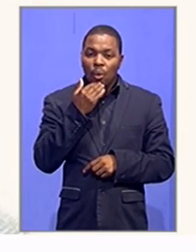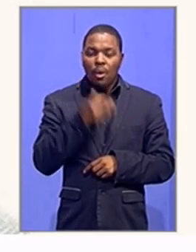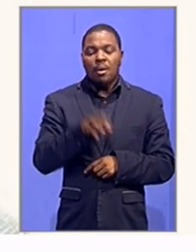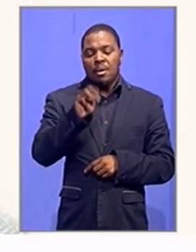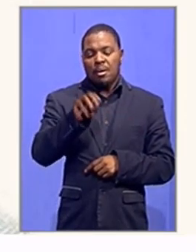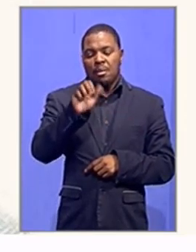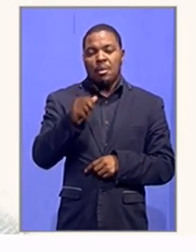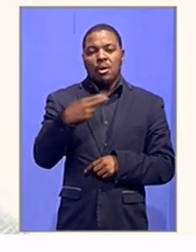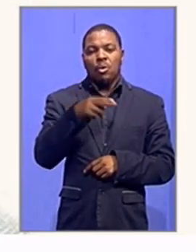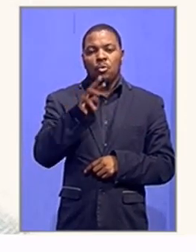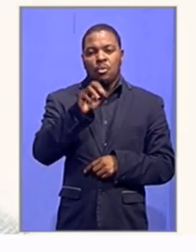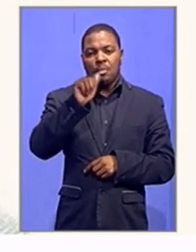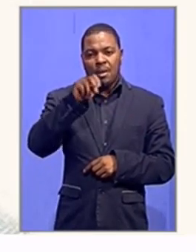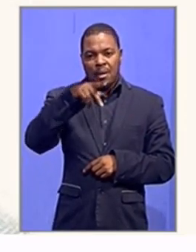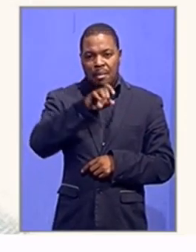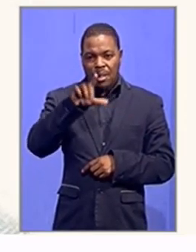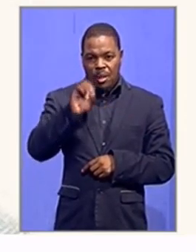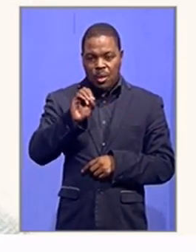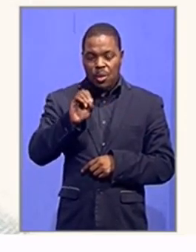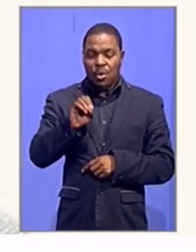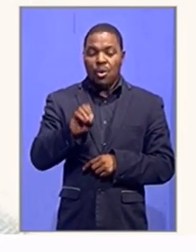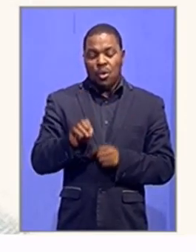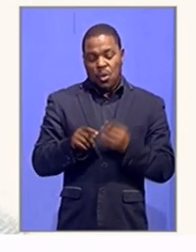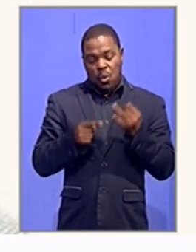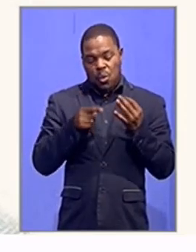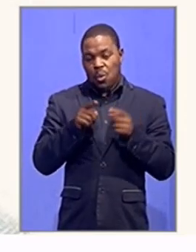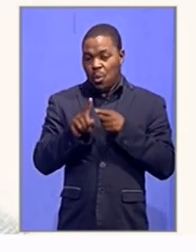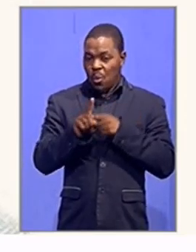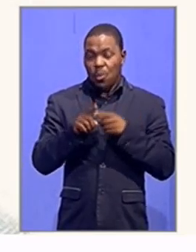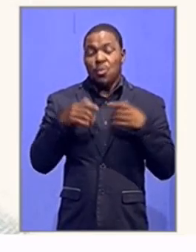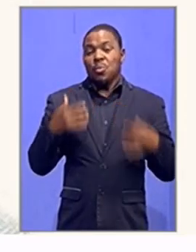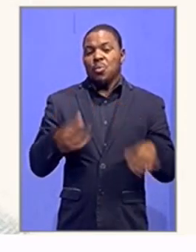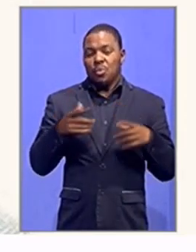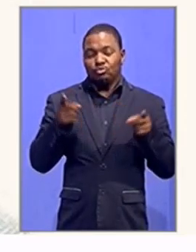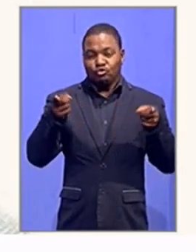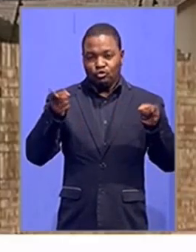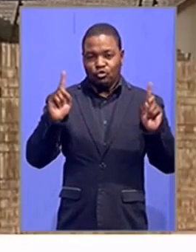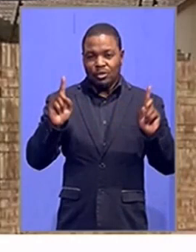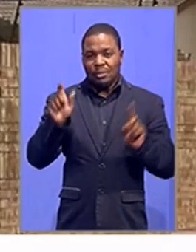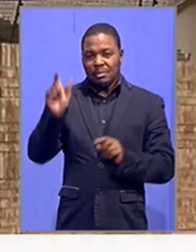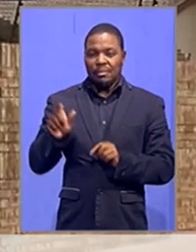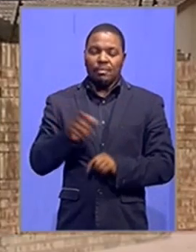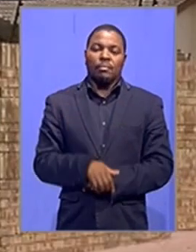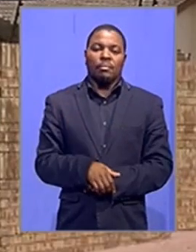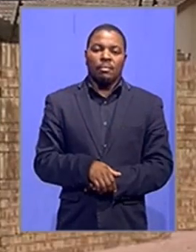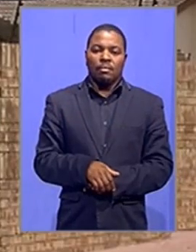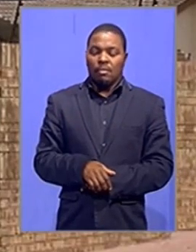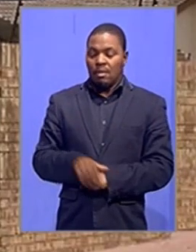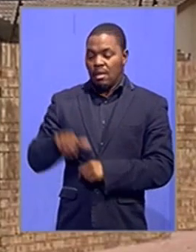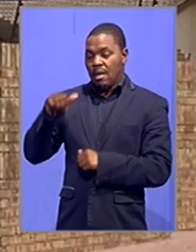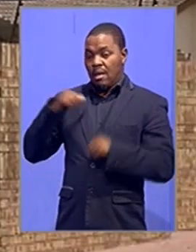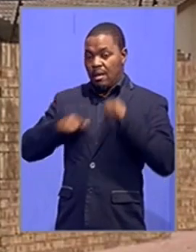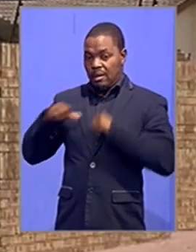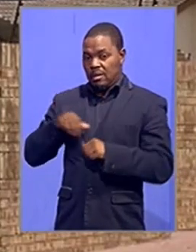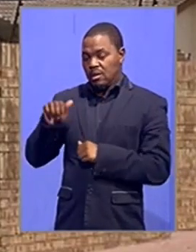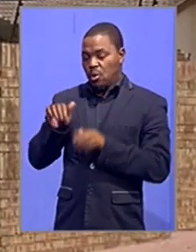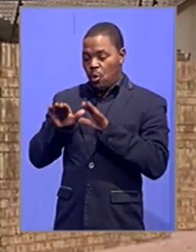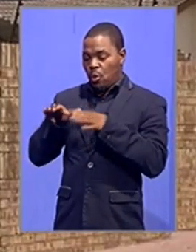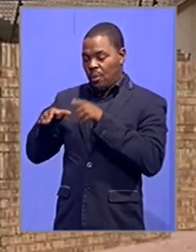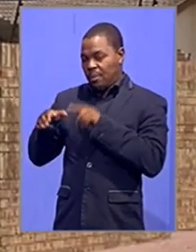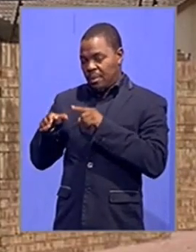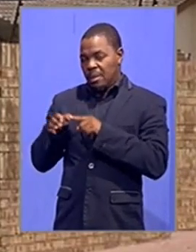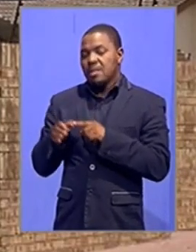Supra Mwamupelu, who is always a dangerous individual. Ba komiti ya nakwana ya ANC ba